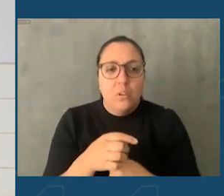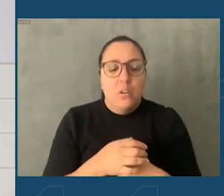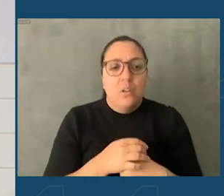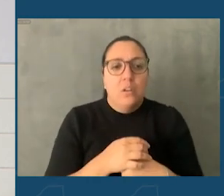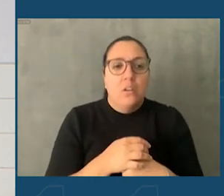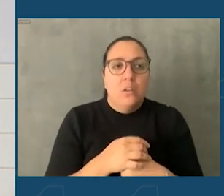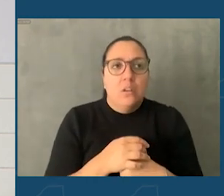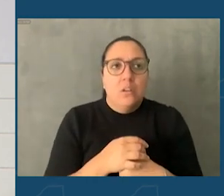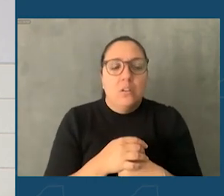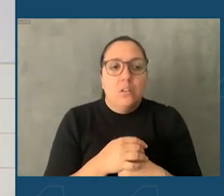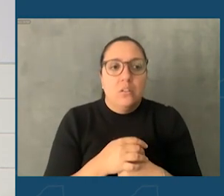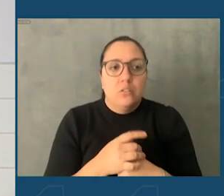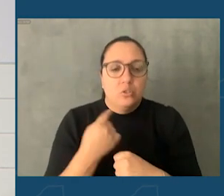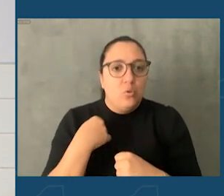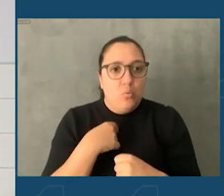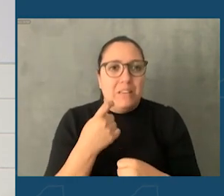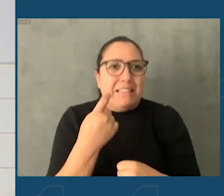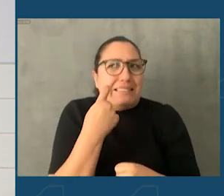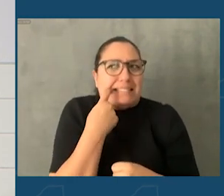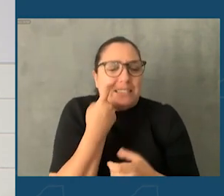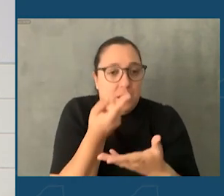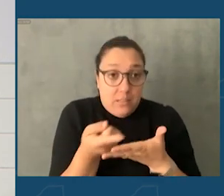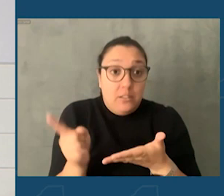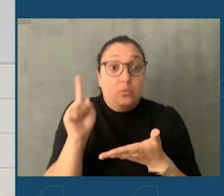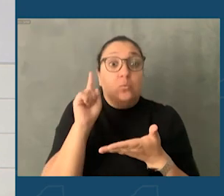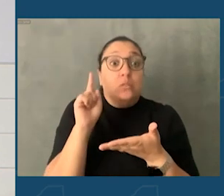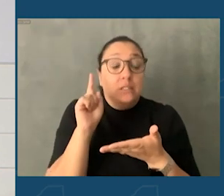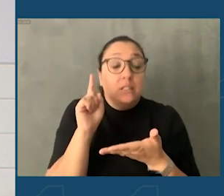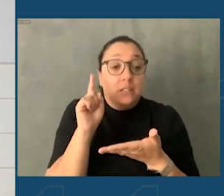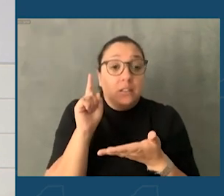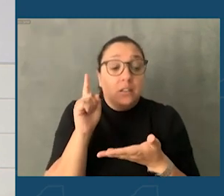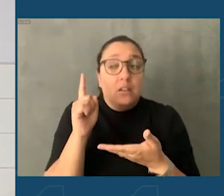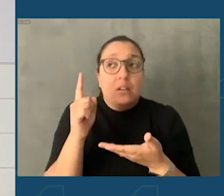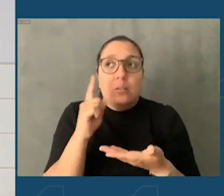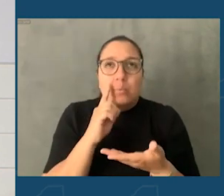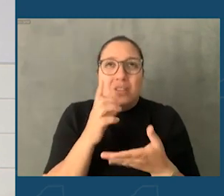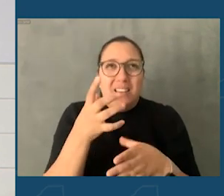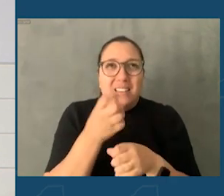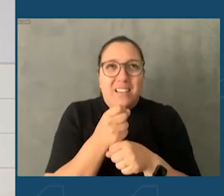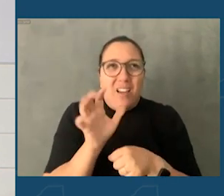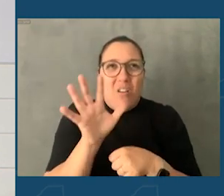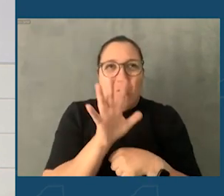We received last week over